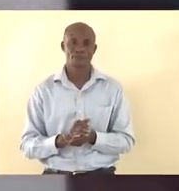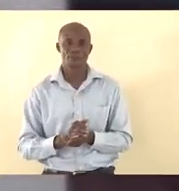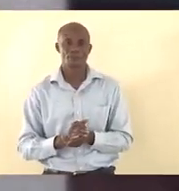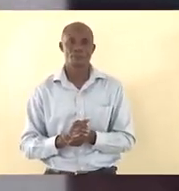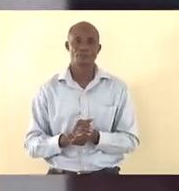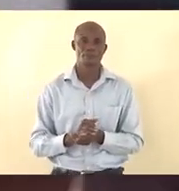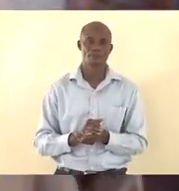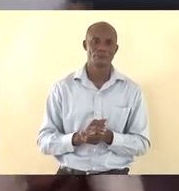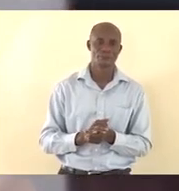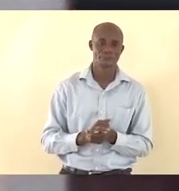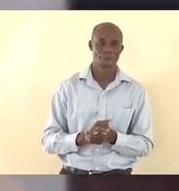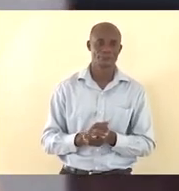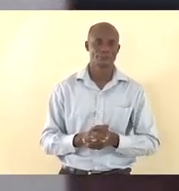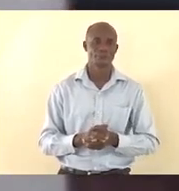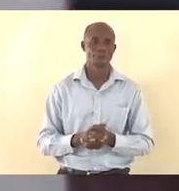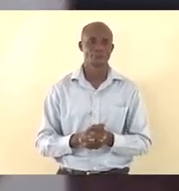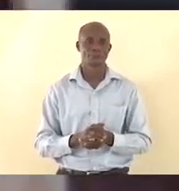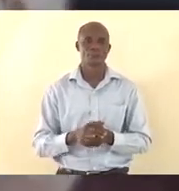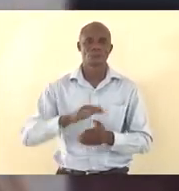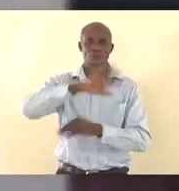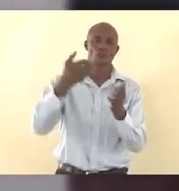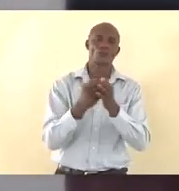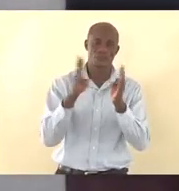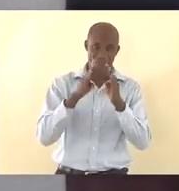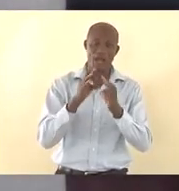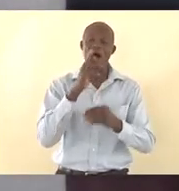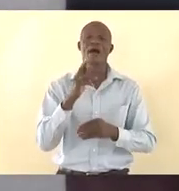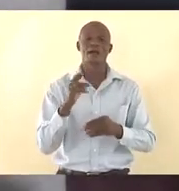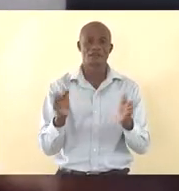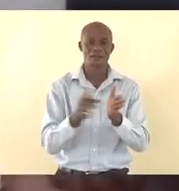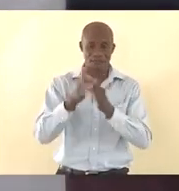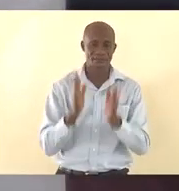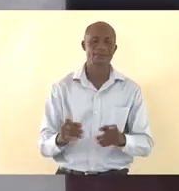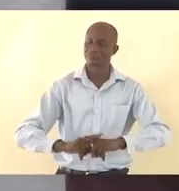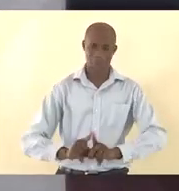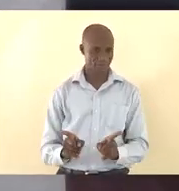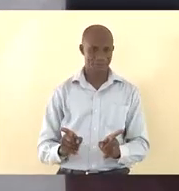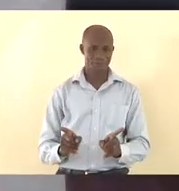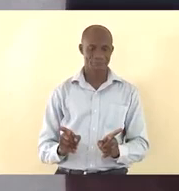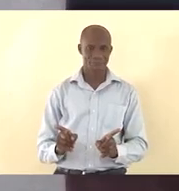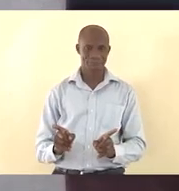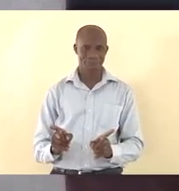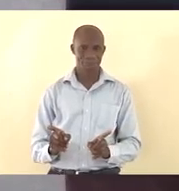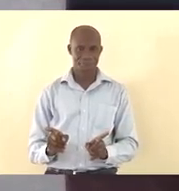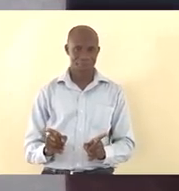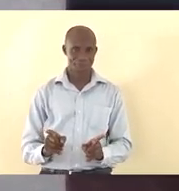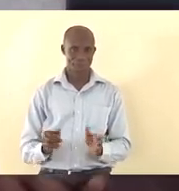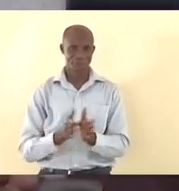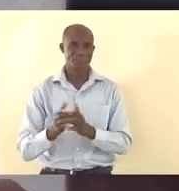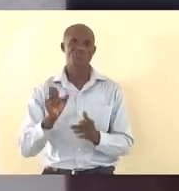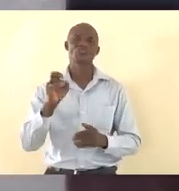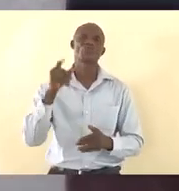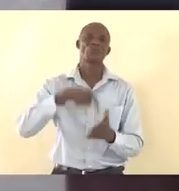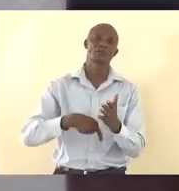towns are, well, whole towns are Christian, but, well, Christian, so what? No